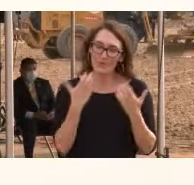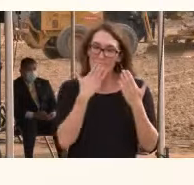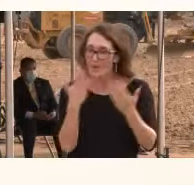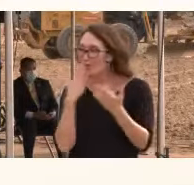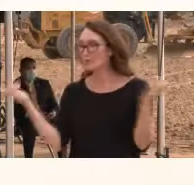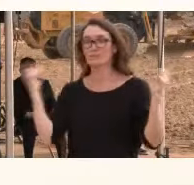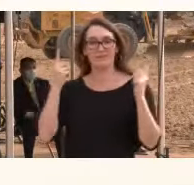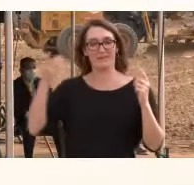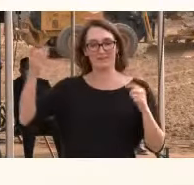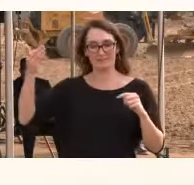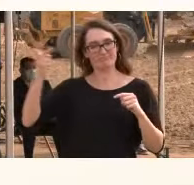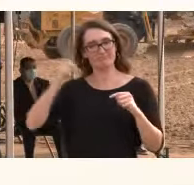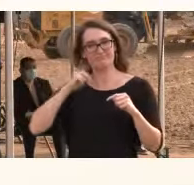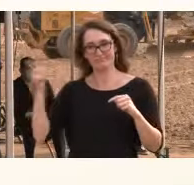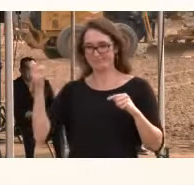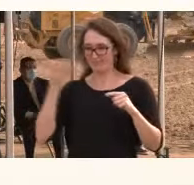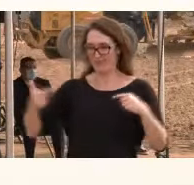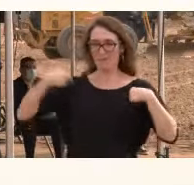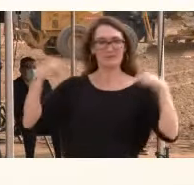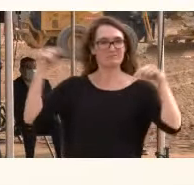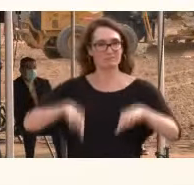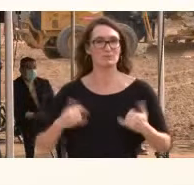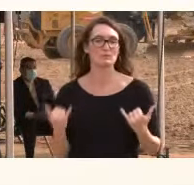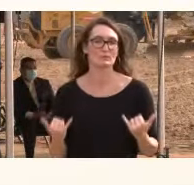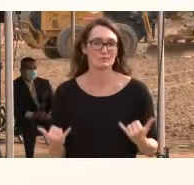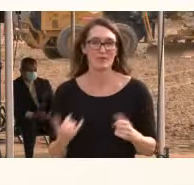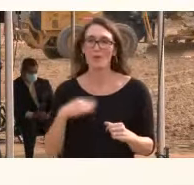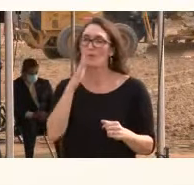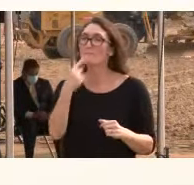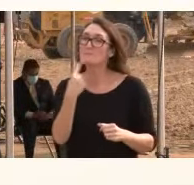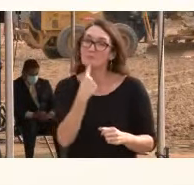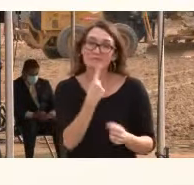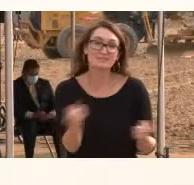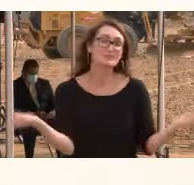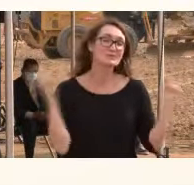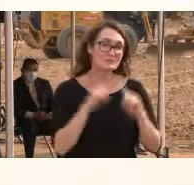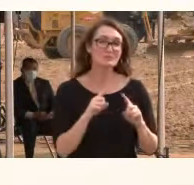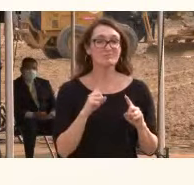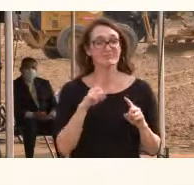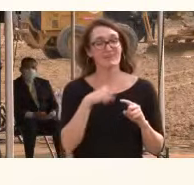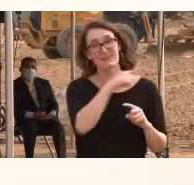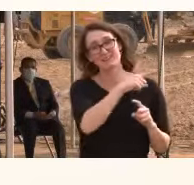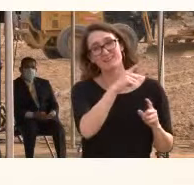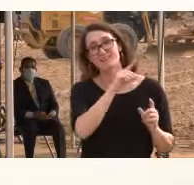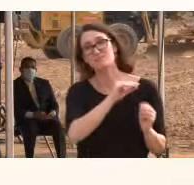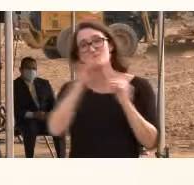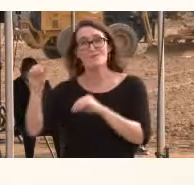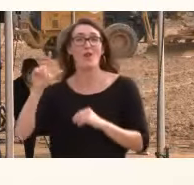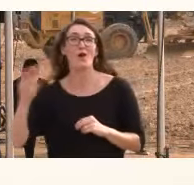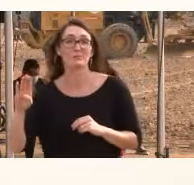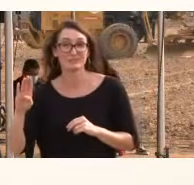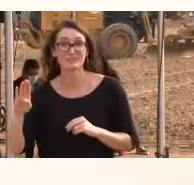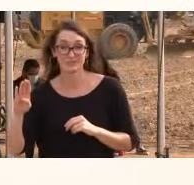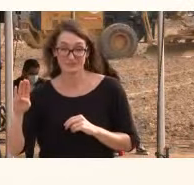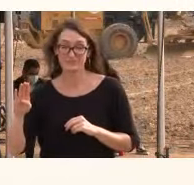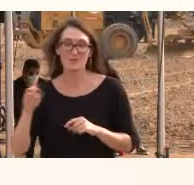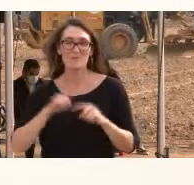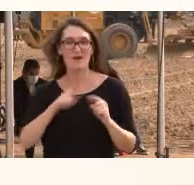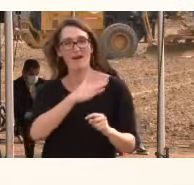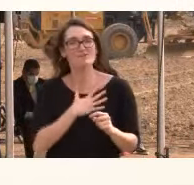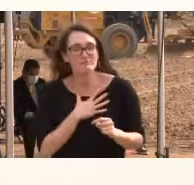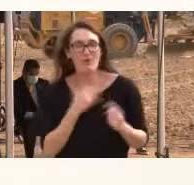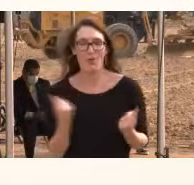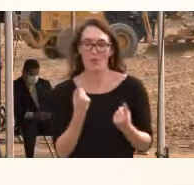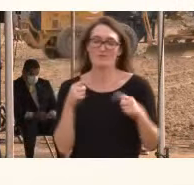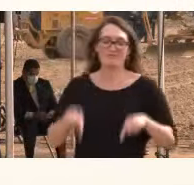inviting me to join you today. I'm going to miss all of you as I move on to Long Beach, but my heart will always